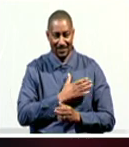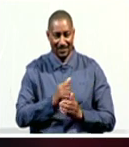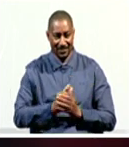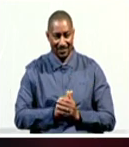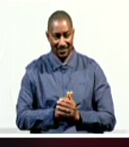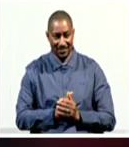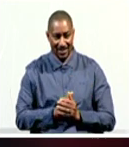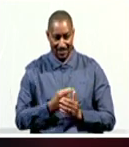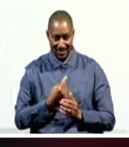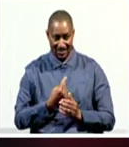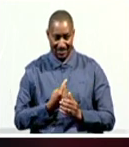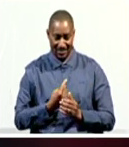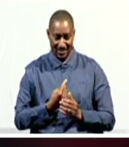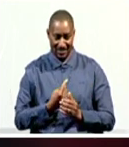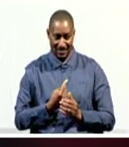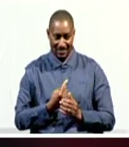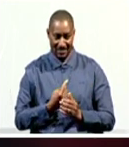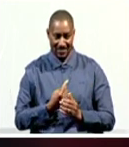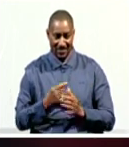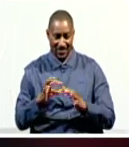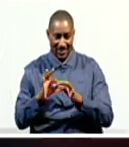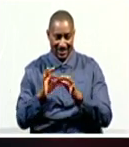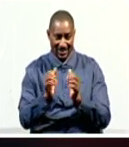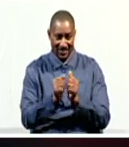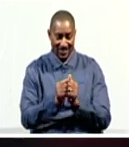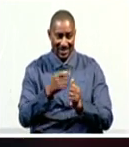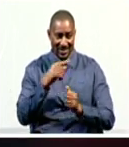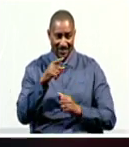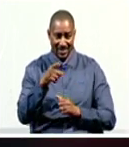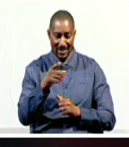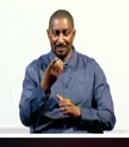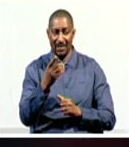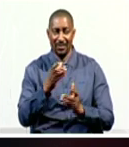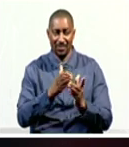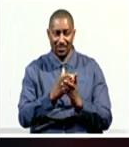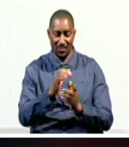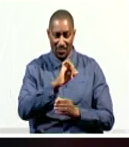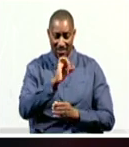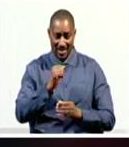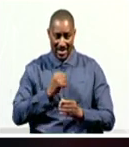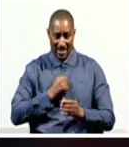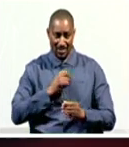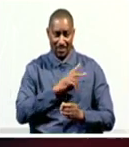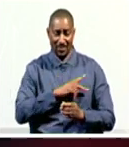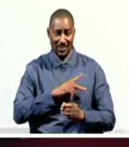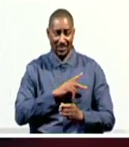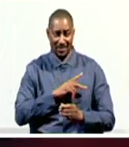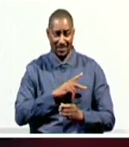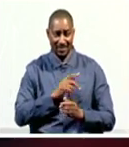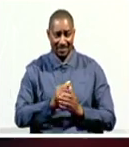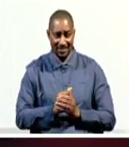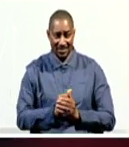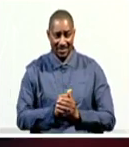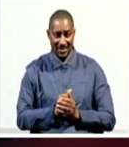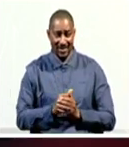have a personal relationship with the man, but through our interaction at professional and civic levels, I felt